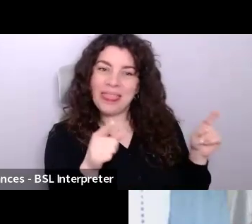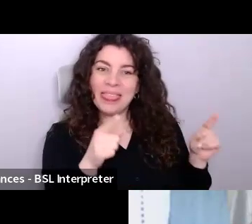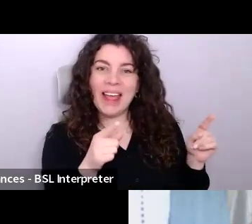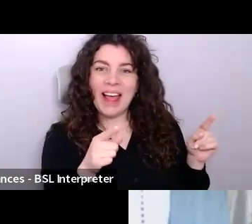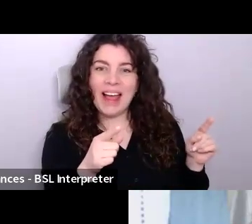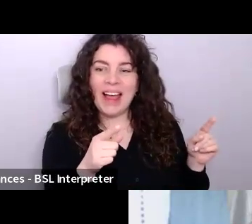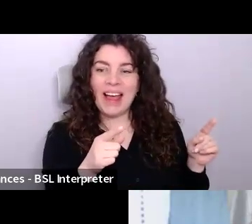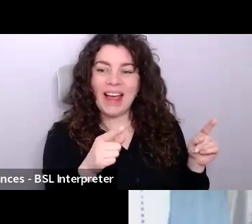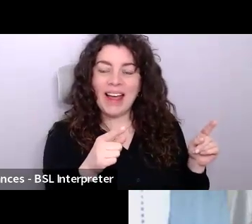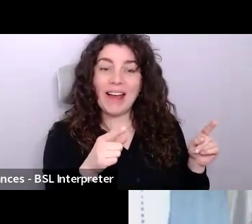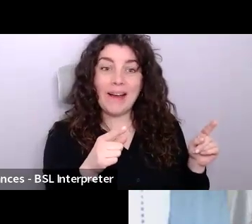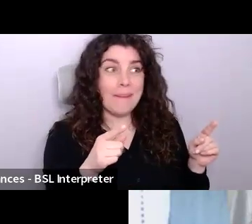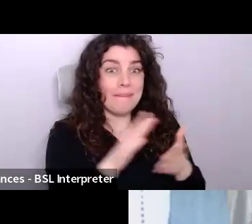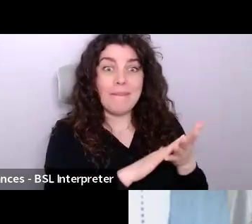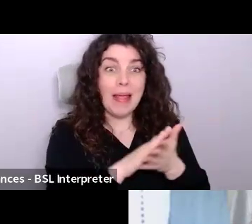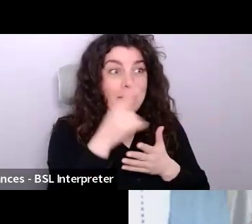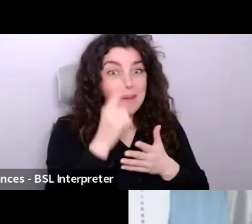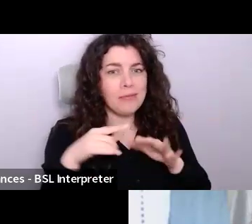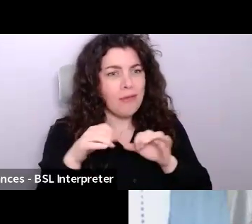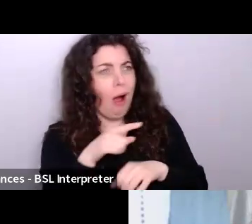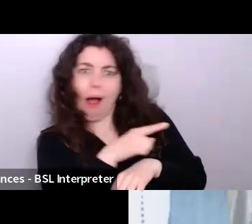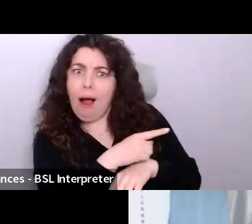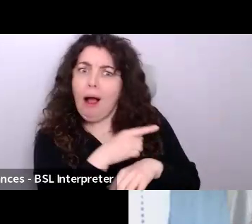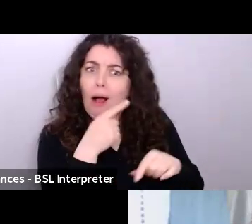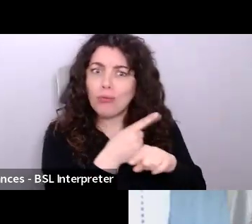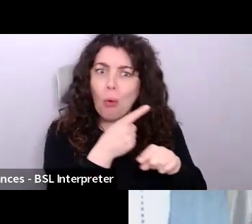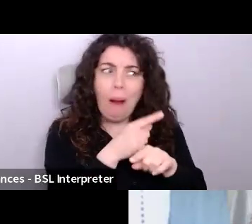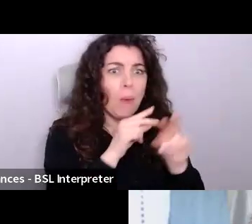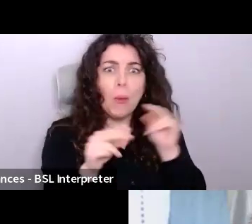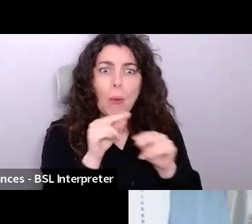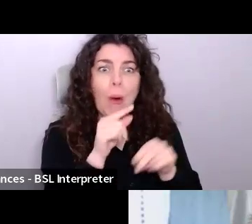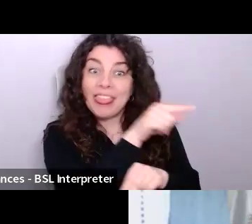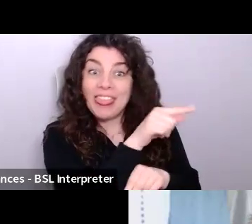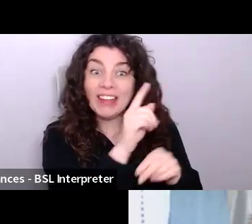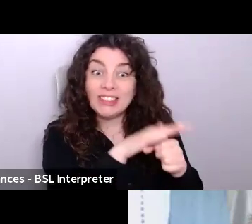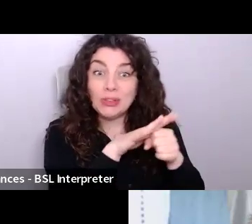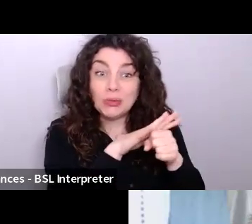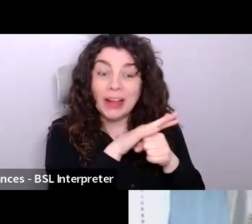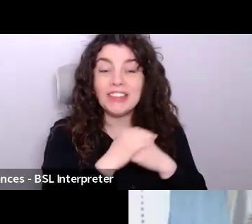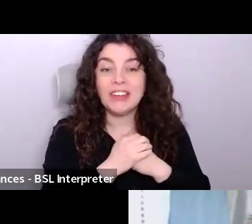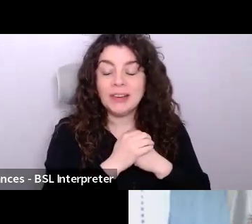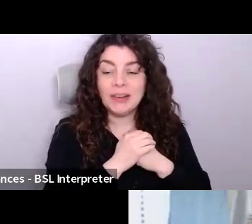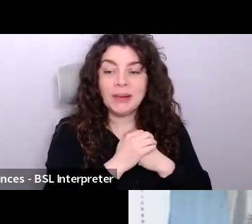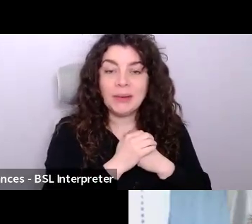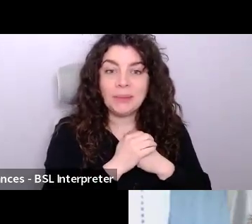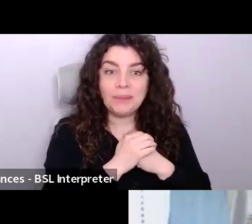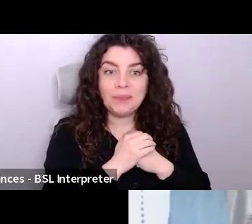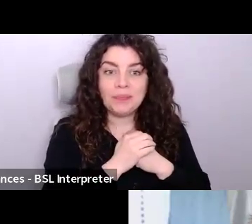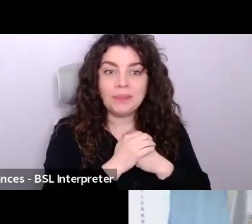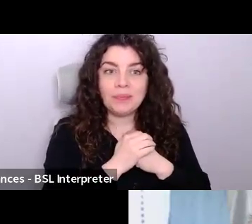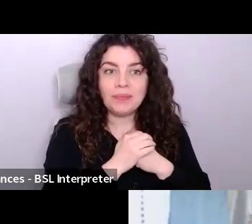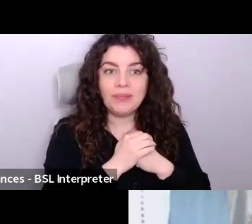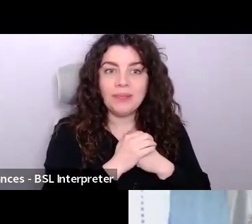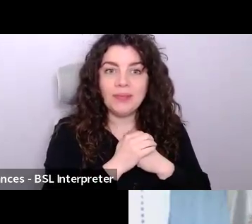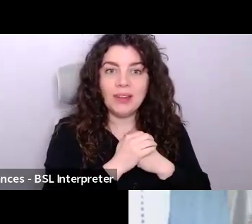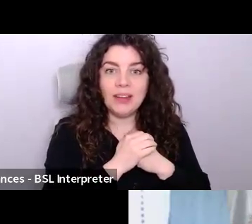spread, because within that company, people were starting to look then at how everybody's